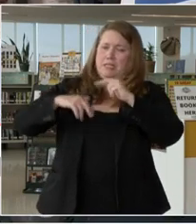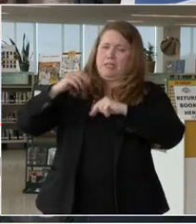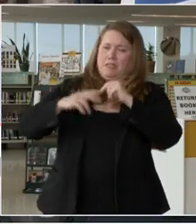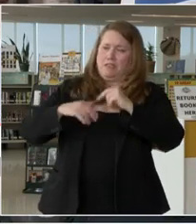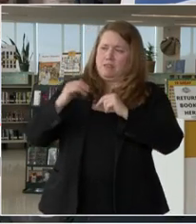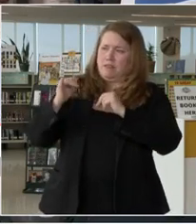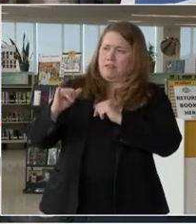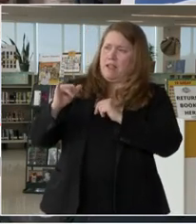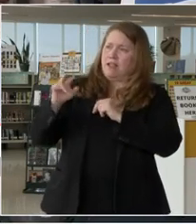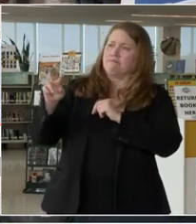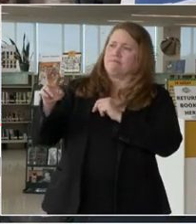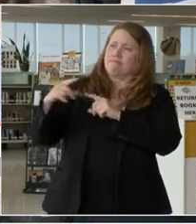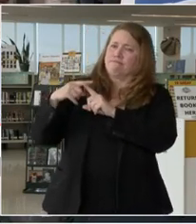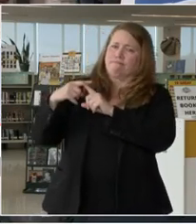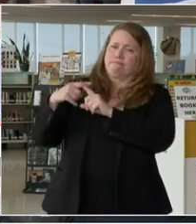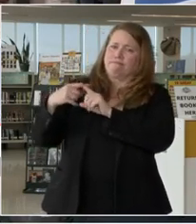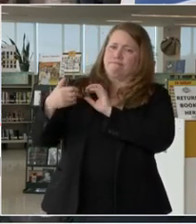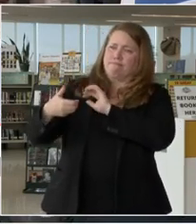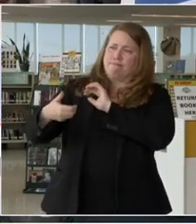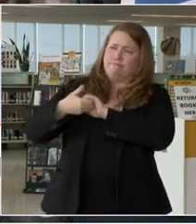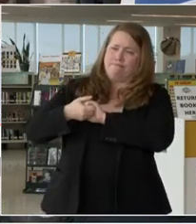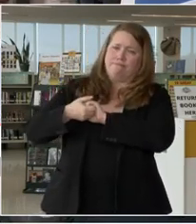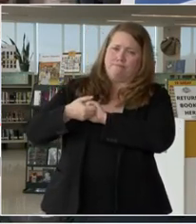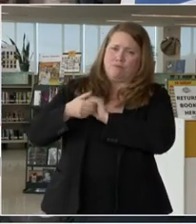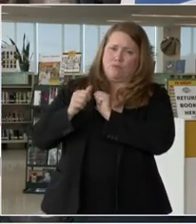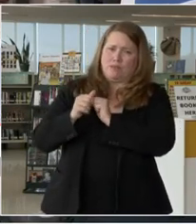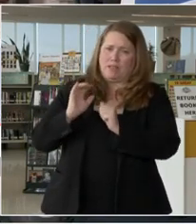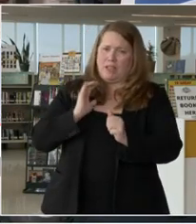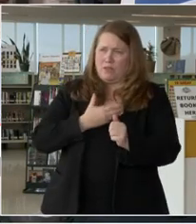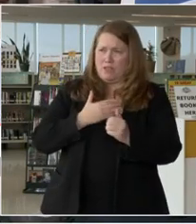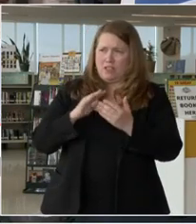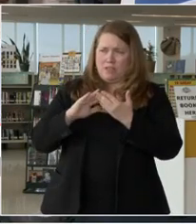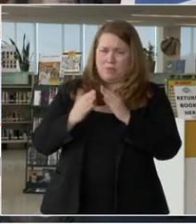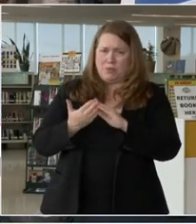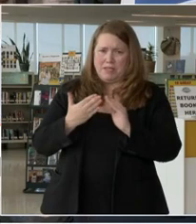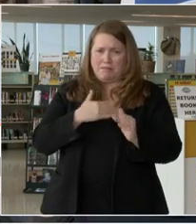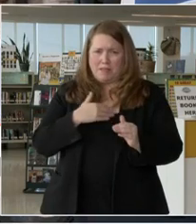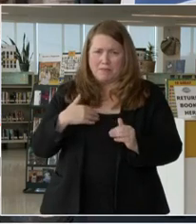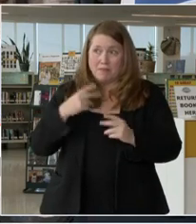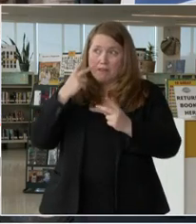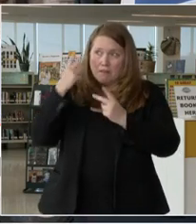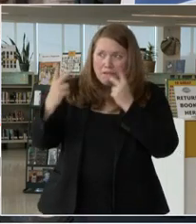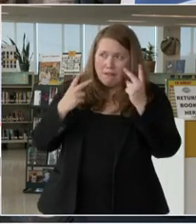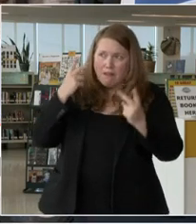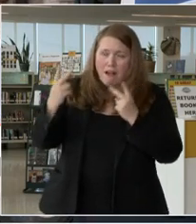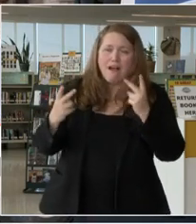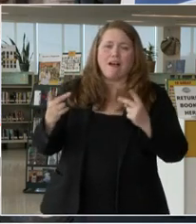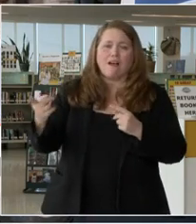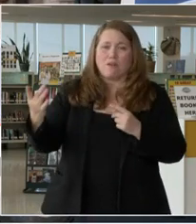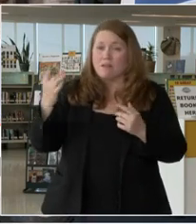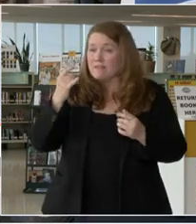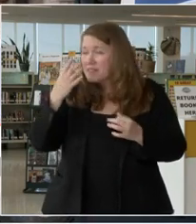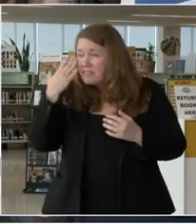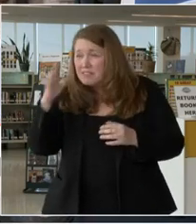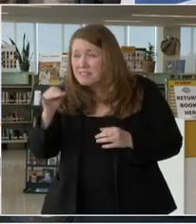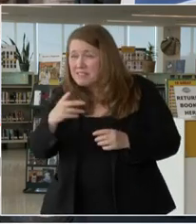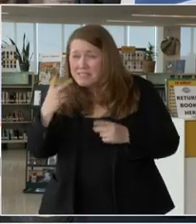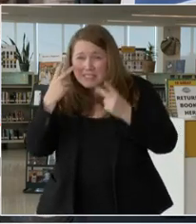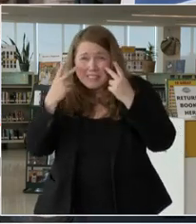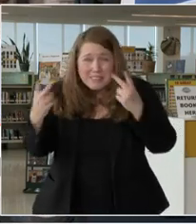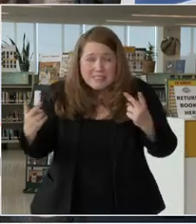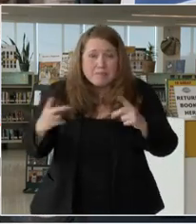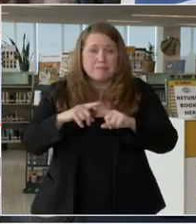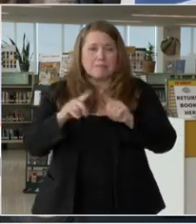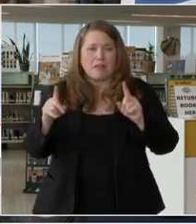or the trust that we certainly need to do our jobs with community members. So yeah, I'm seeing it improve. And I don't know if everyone else in here can, you know, everyone has